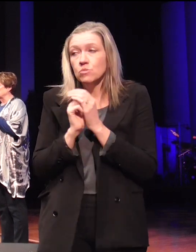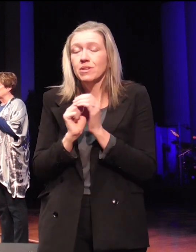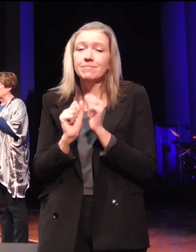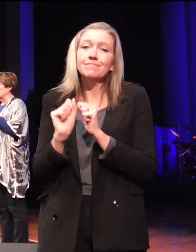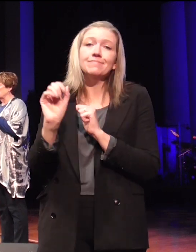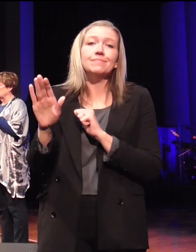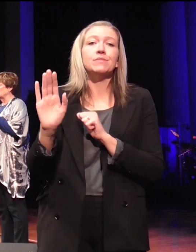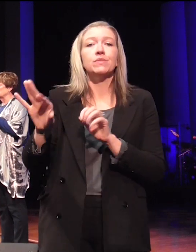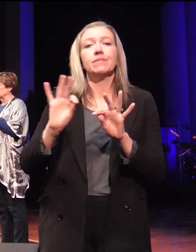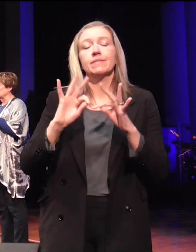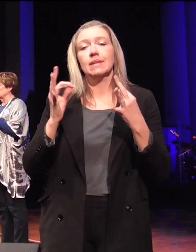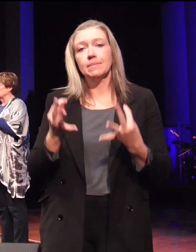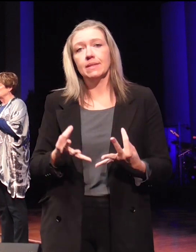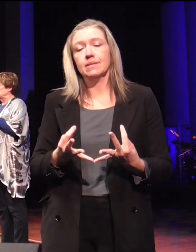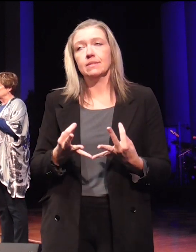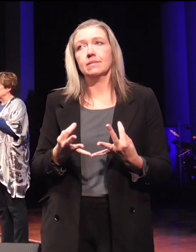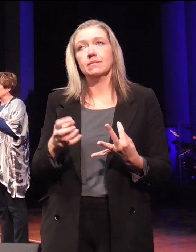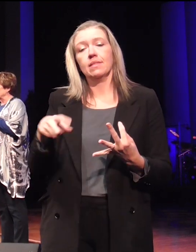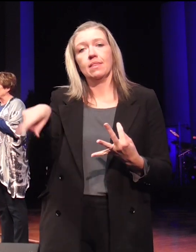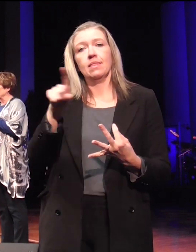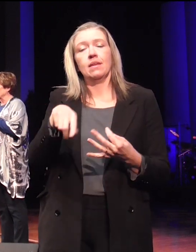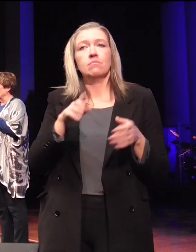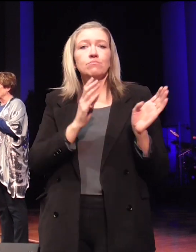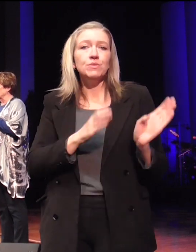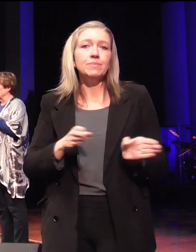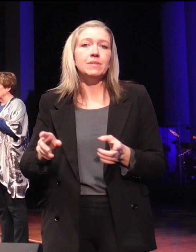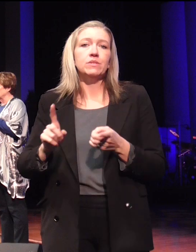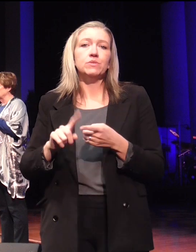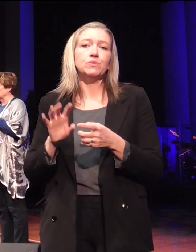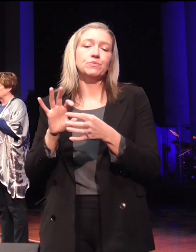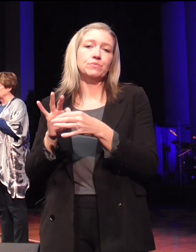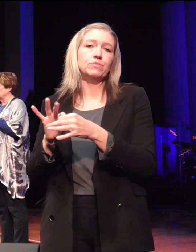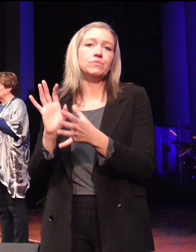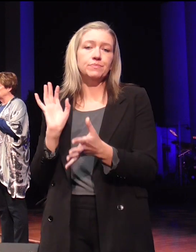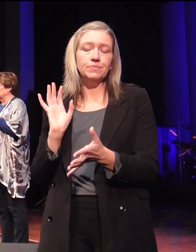they prepare to let her go,